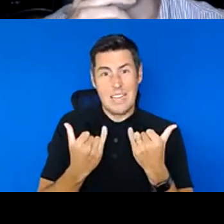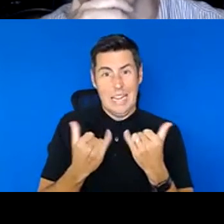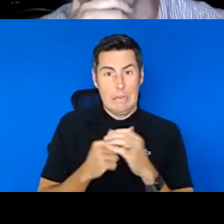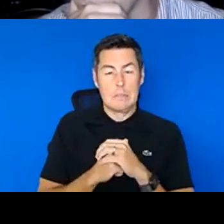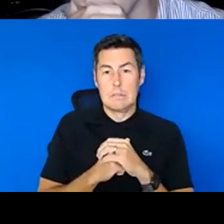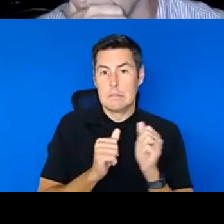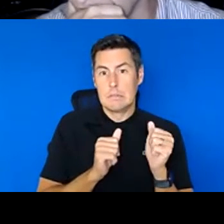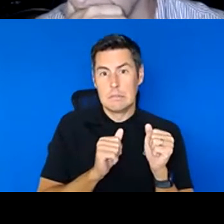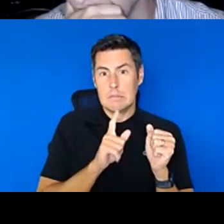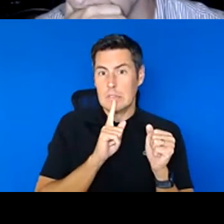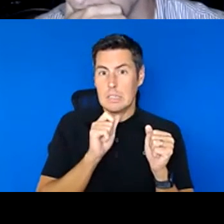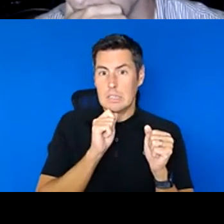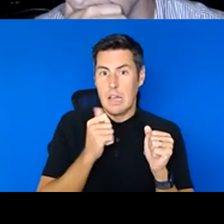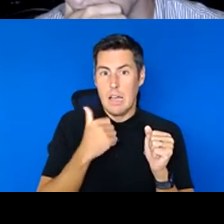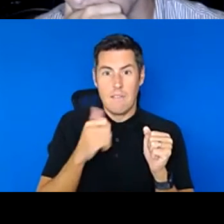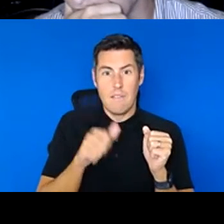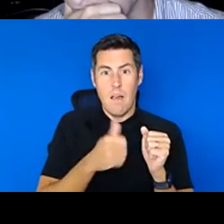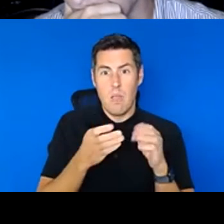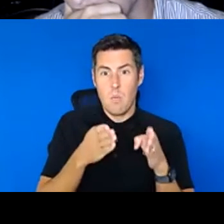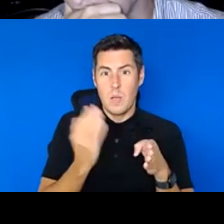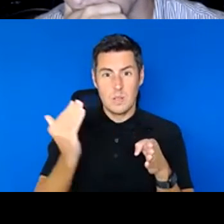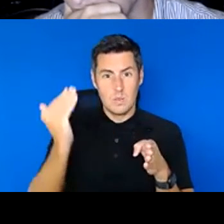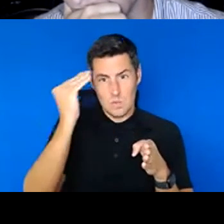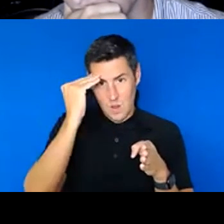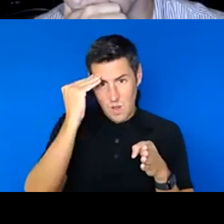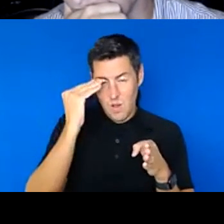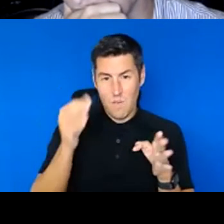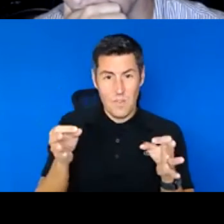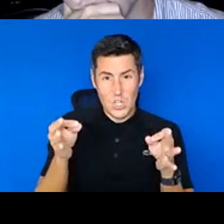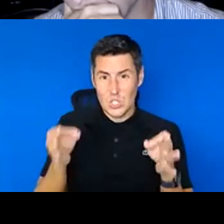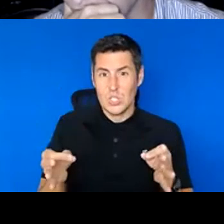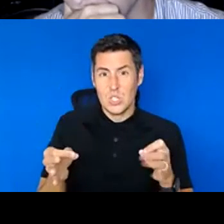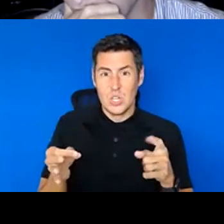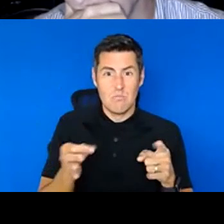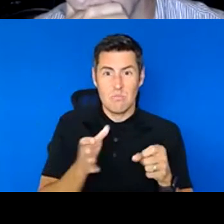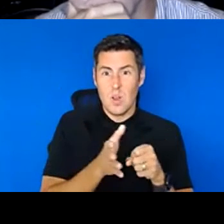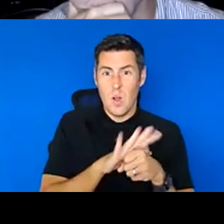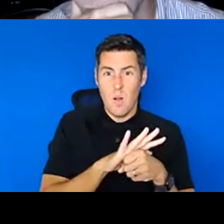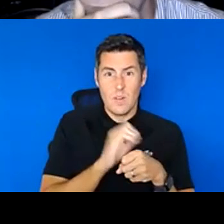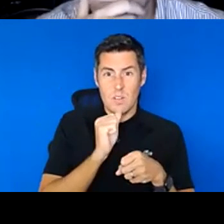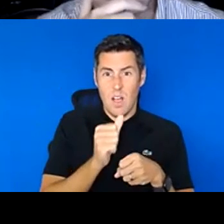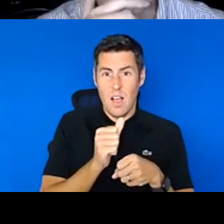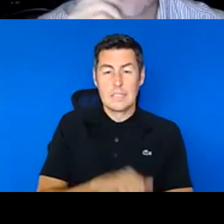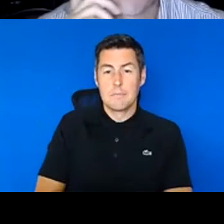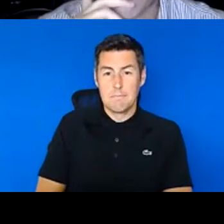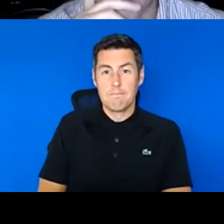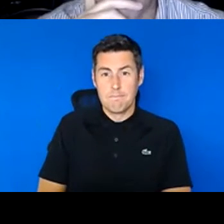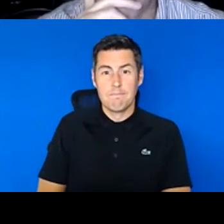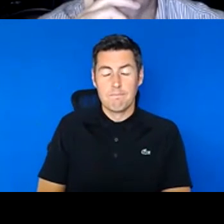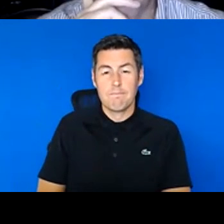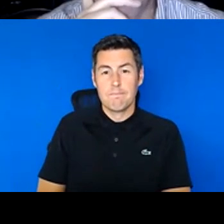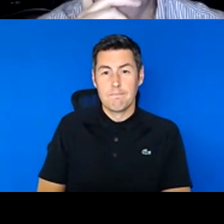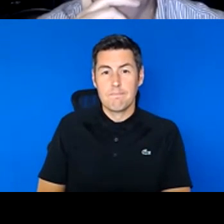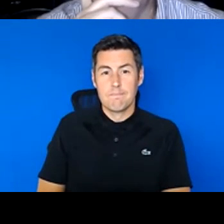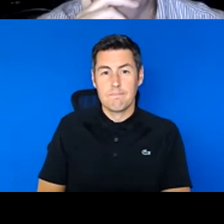way to know definitively in a practical sense the status of a student.